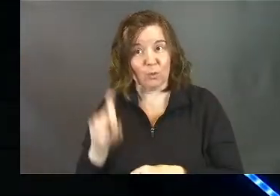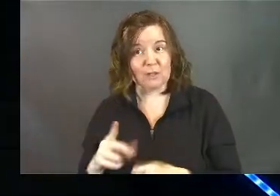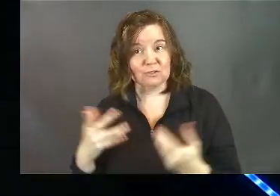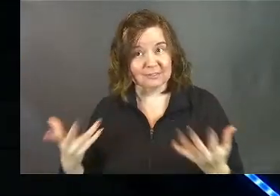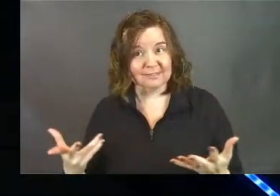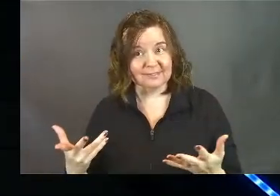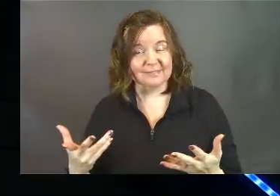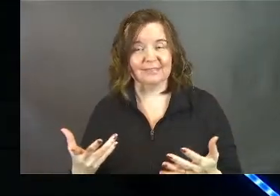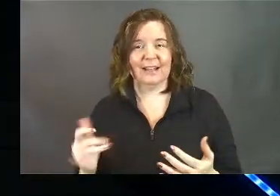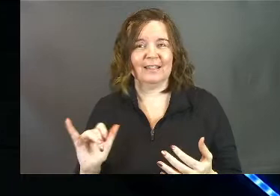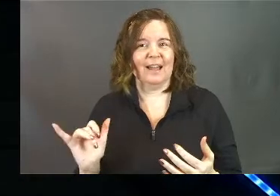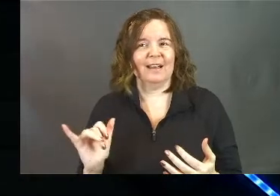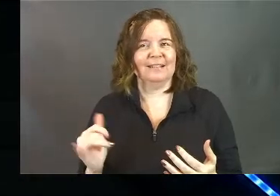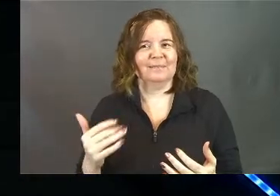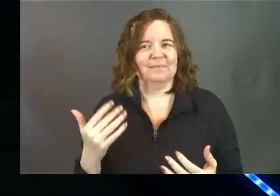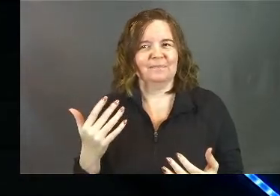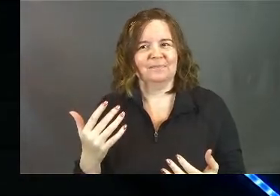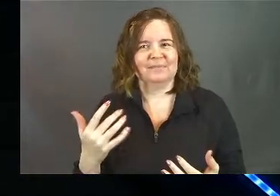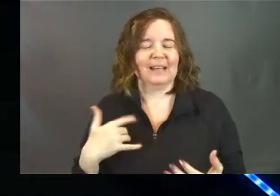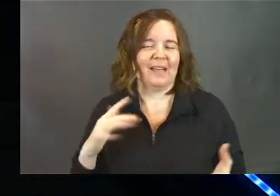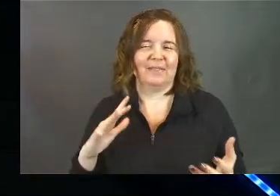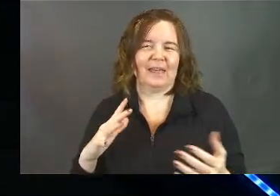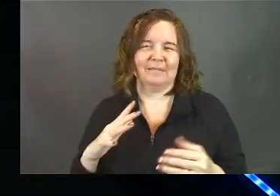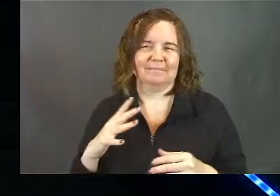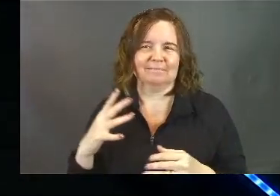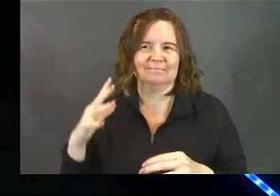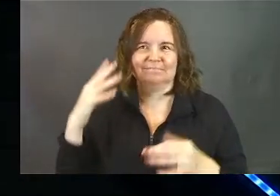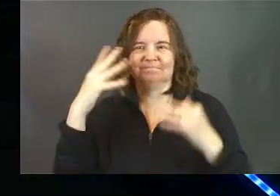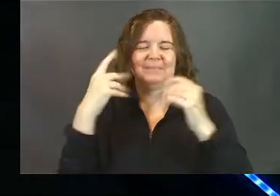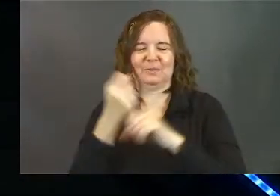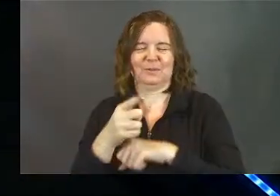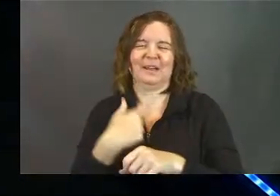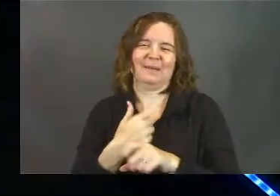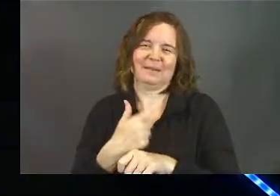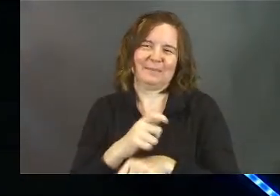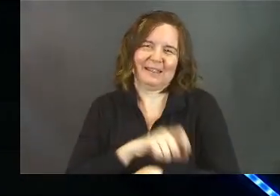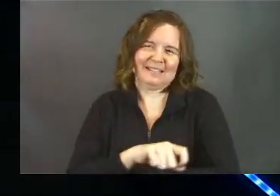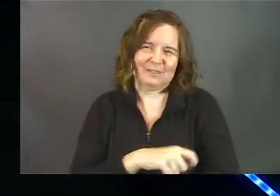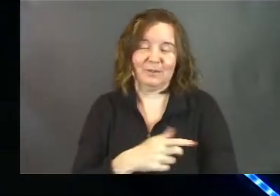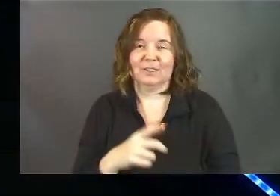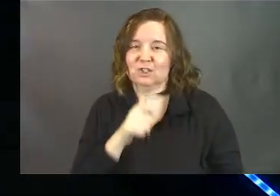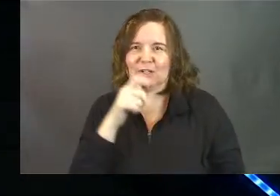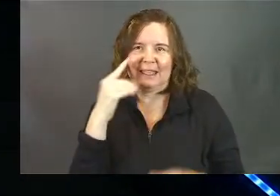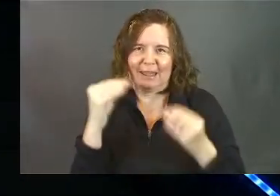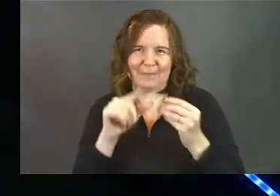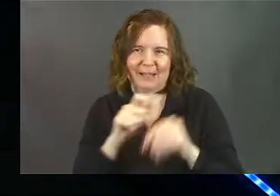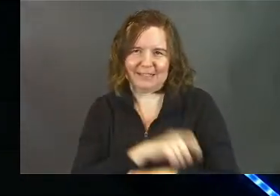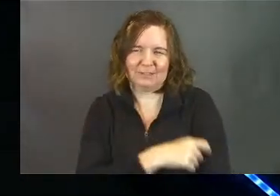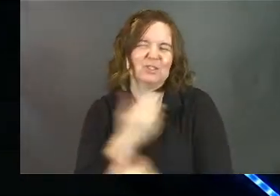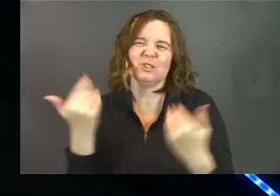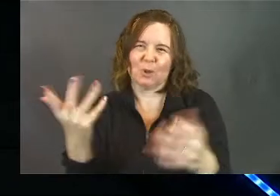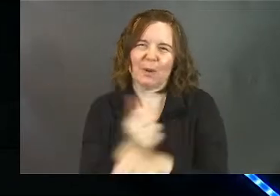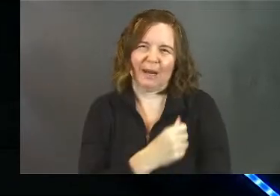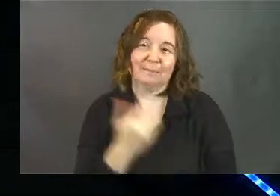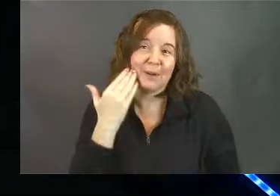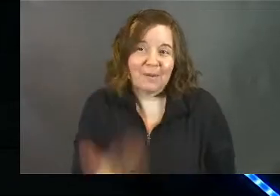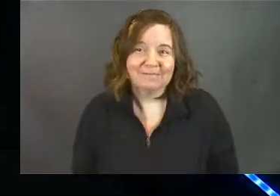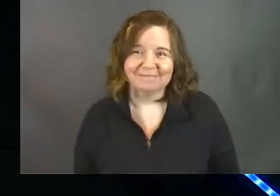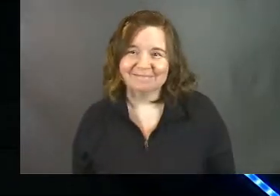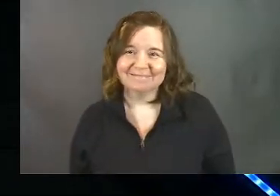questions. They mess with you. I'm just kidding about the tattoo things. You shouldn't think about tattoos. Just go get them, you know?